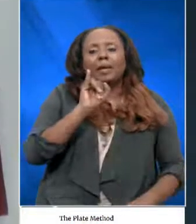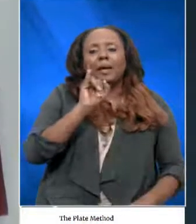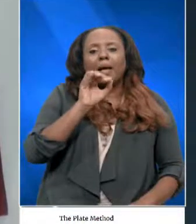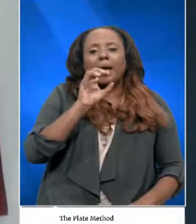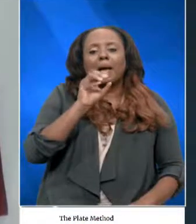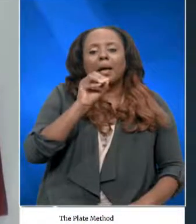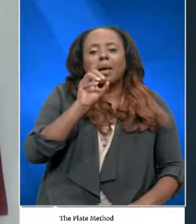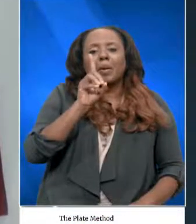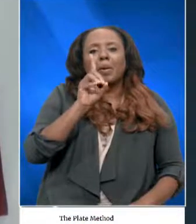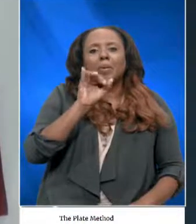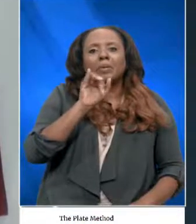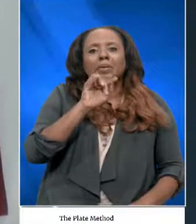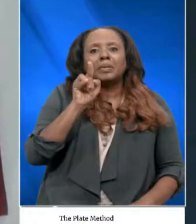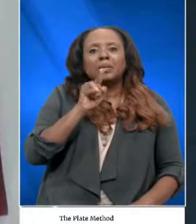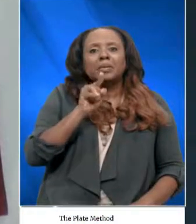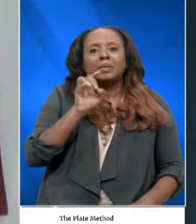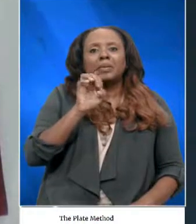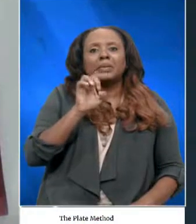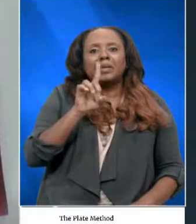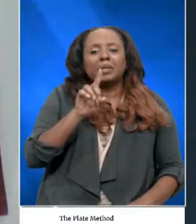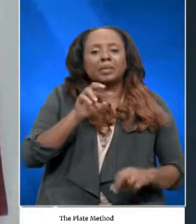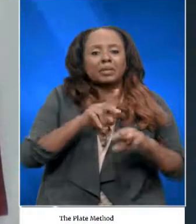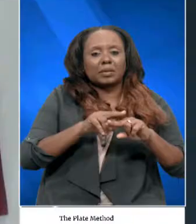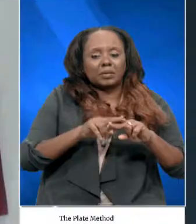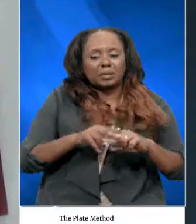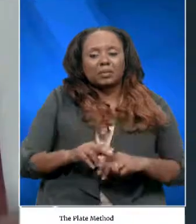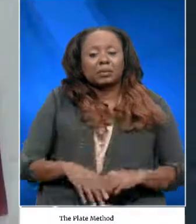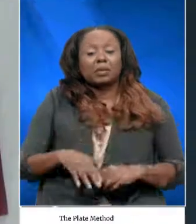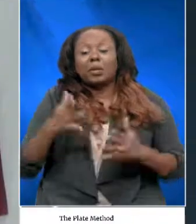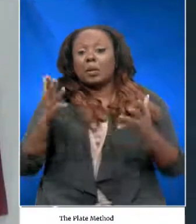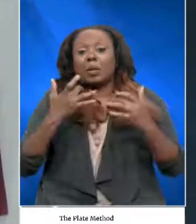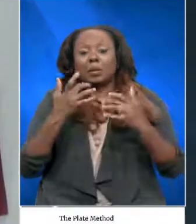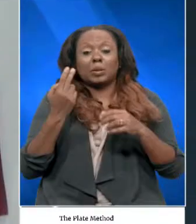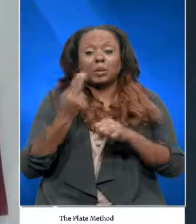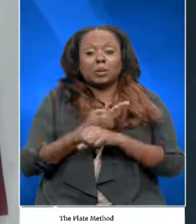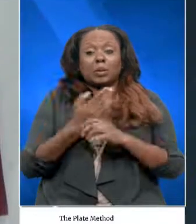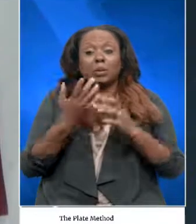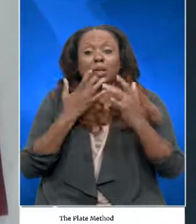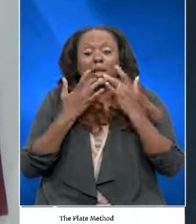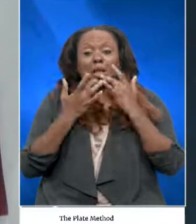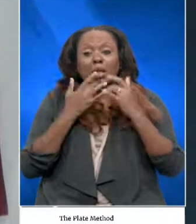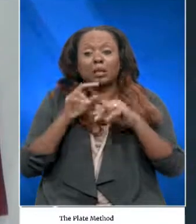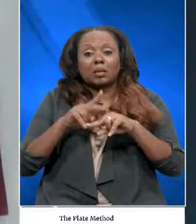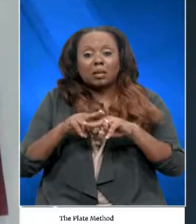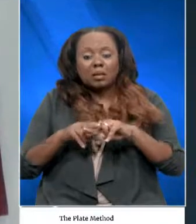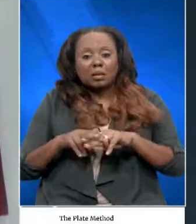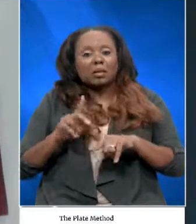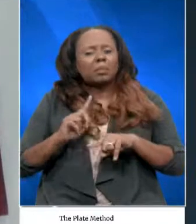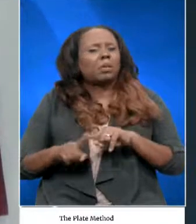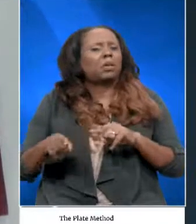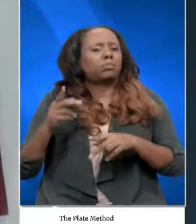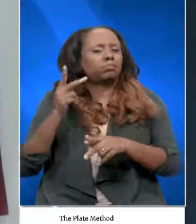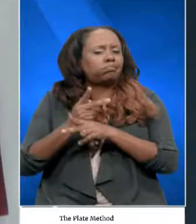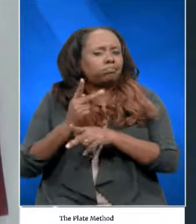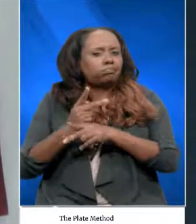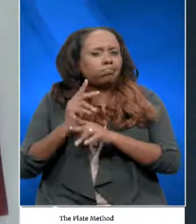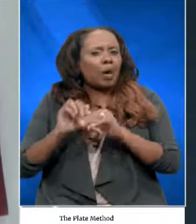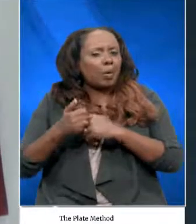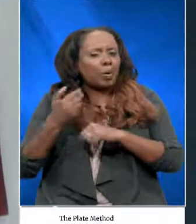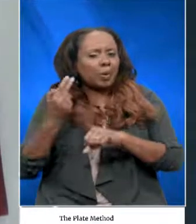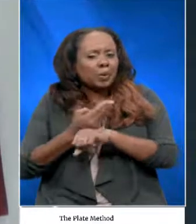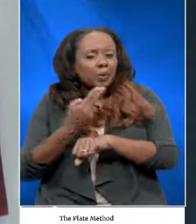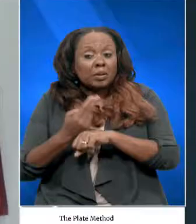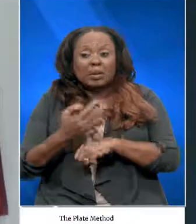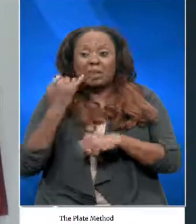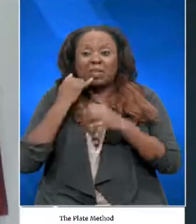smaller. All right. So it's good if you want to use the flavor salts or the core salts, but you still have to use them in moderation because if you put in